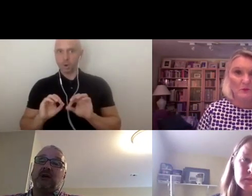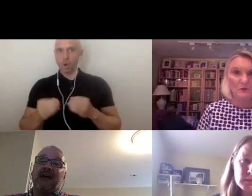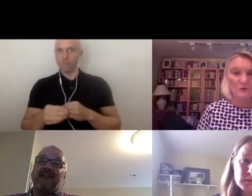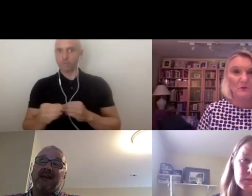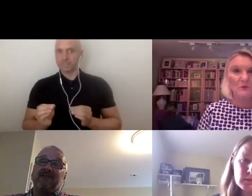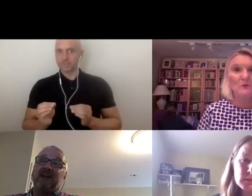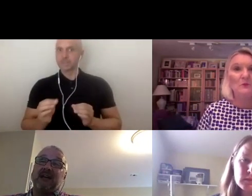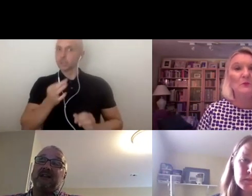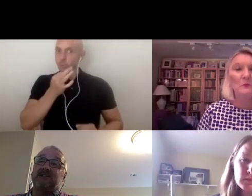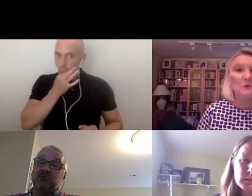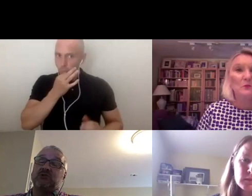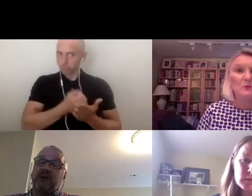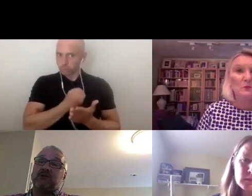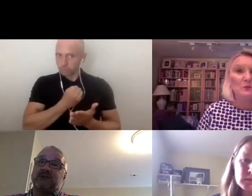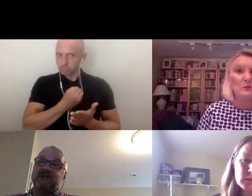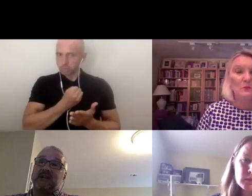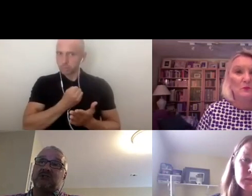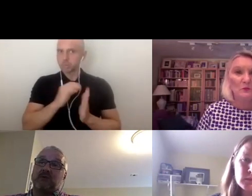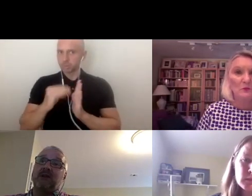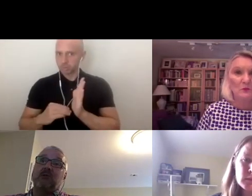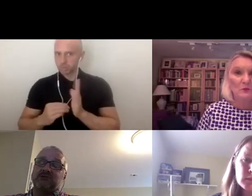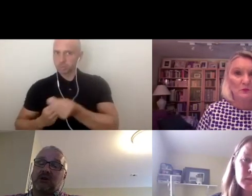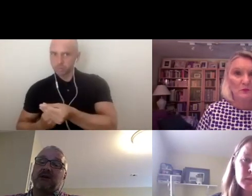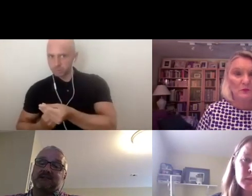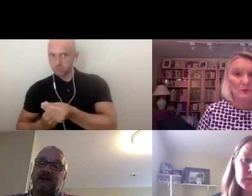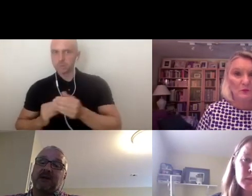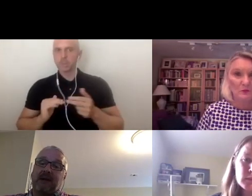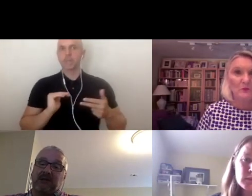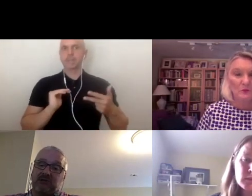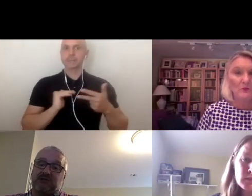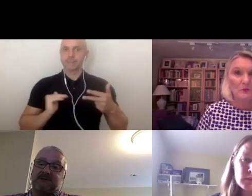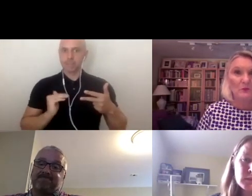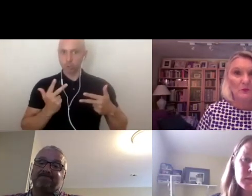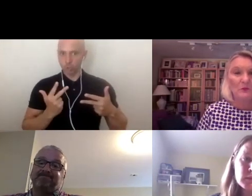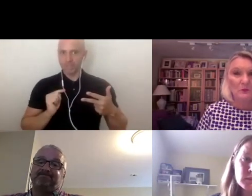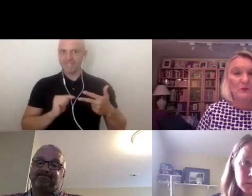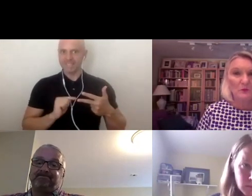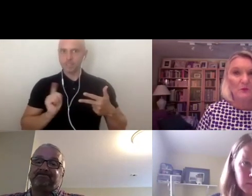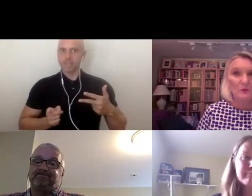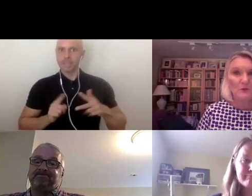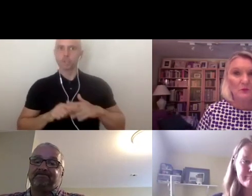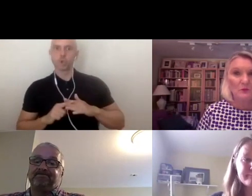soon. And they have indicated that as soon as we enter into stage 3, they will start accepting applications.